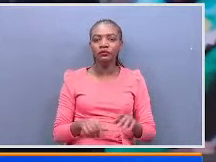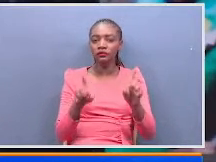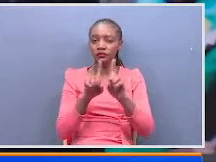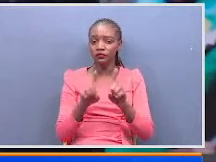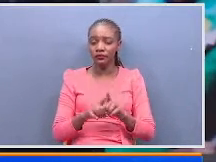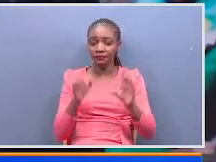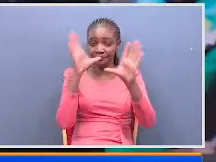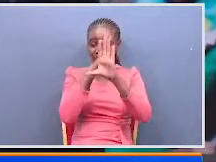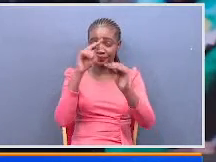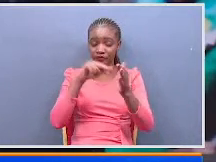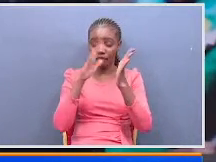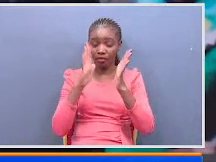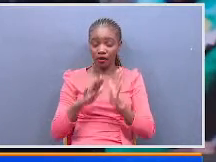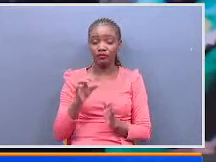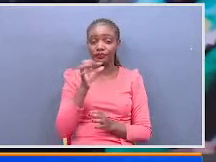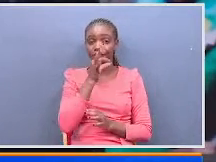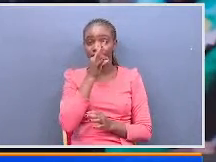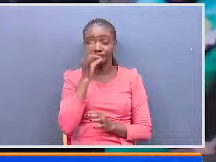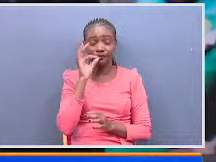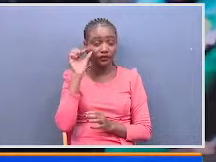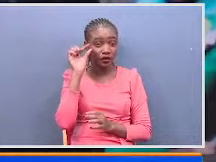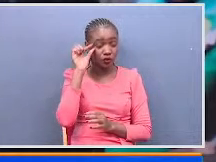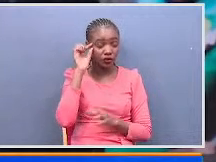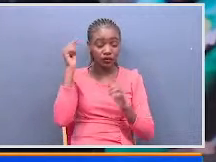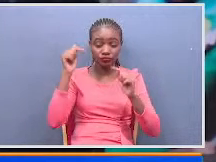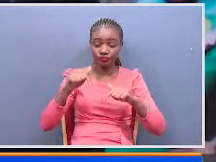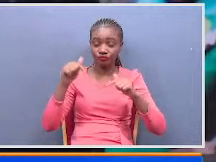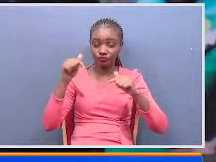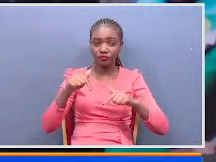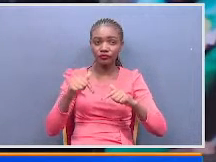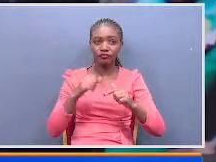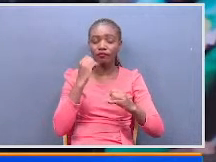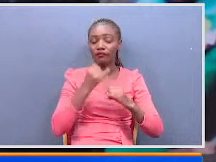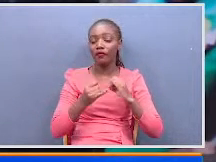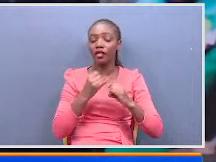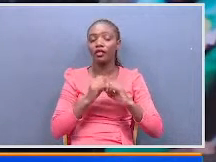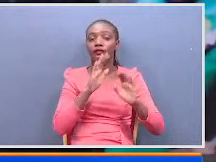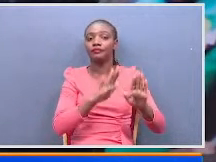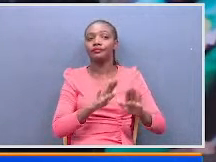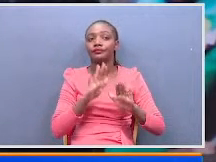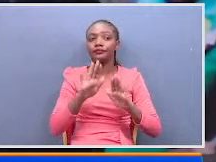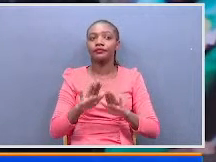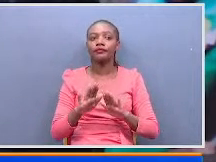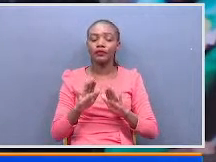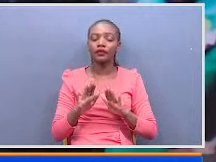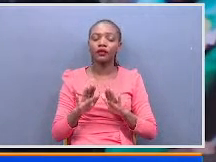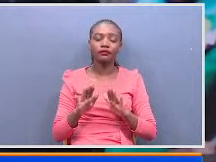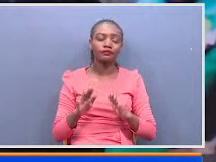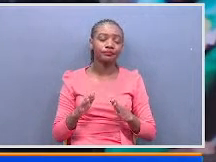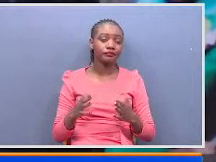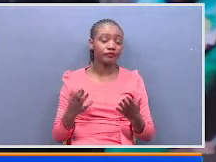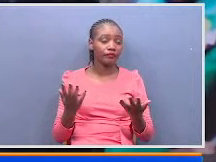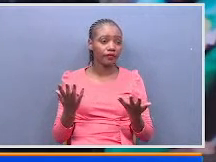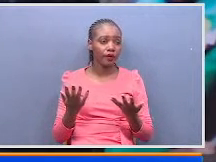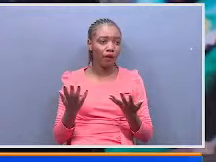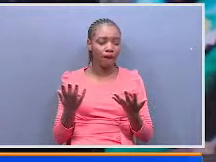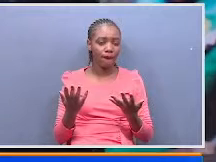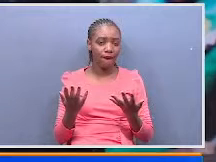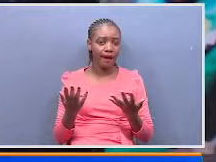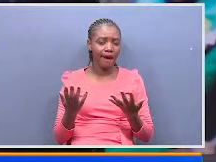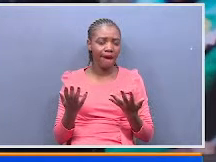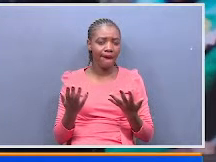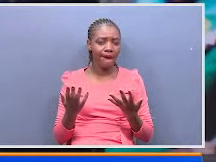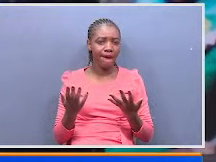candidate George Wajackoyah has today laid his final submissions to his potential electorate. During